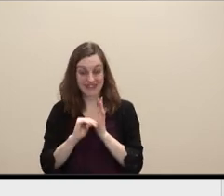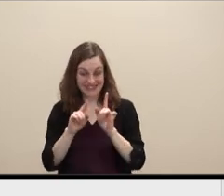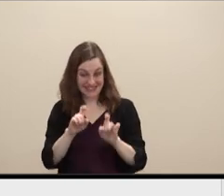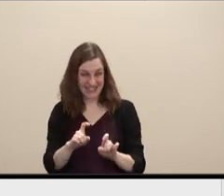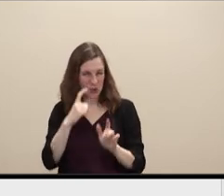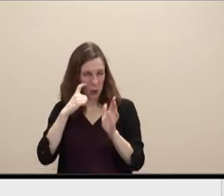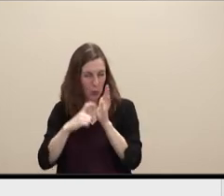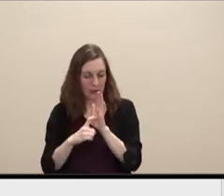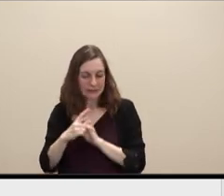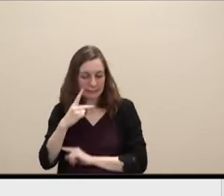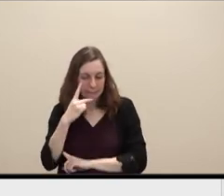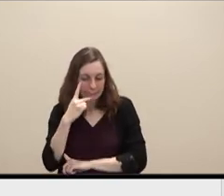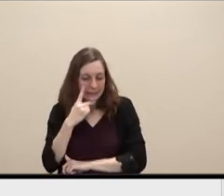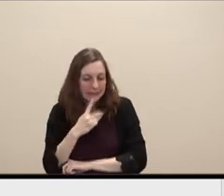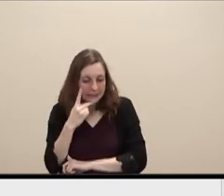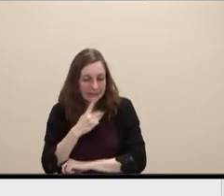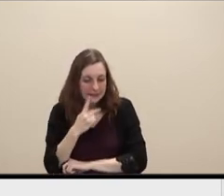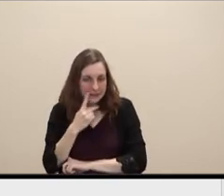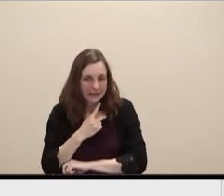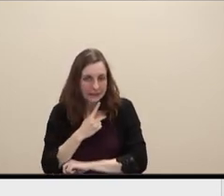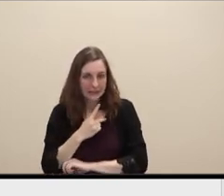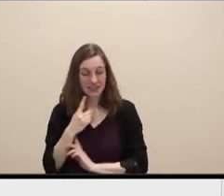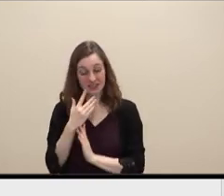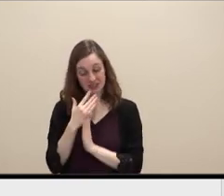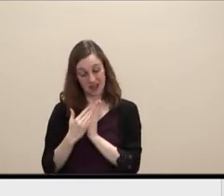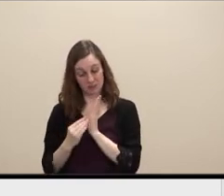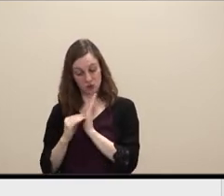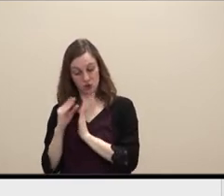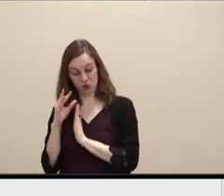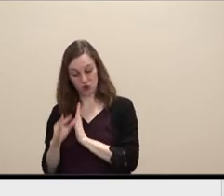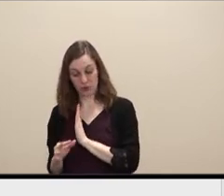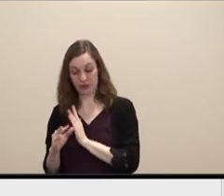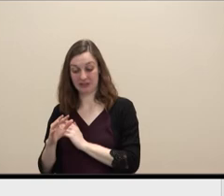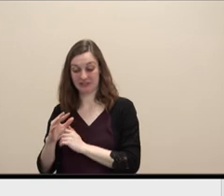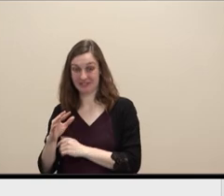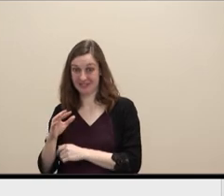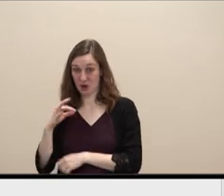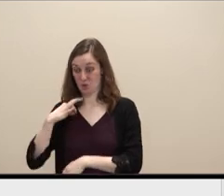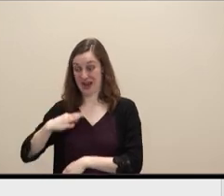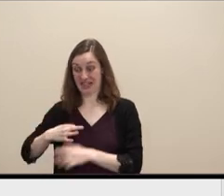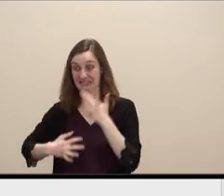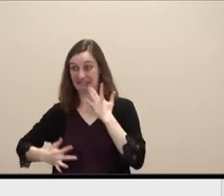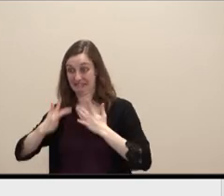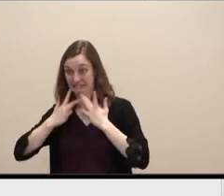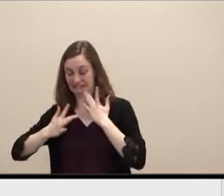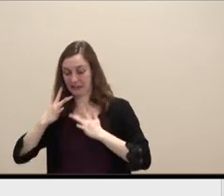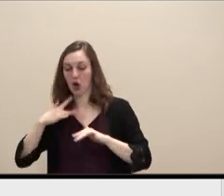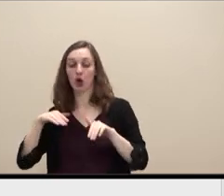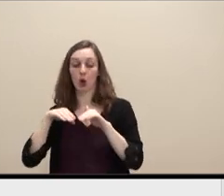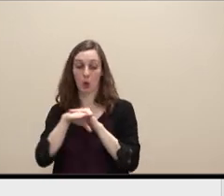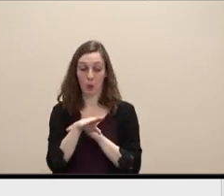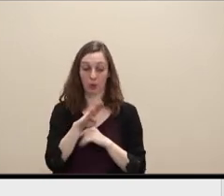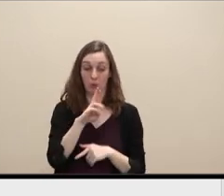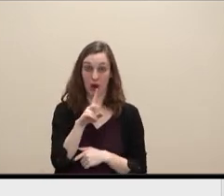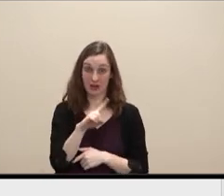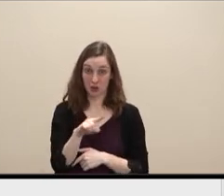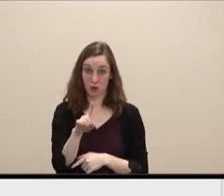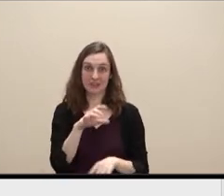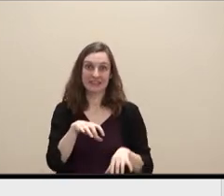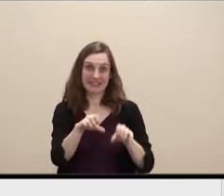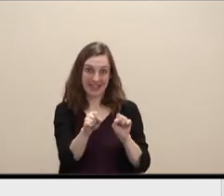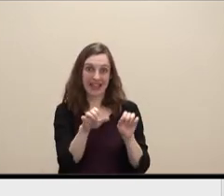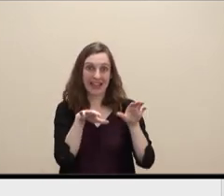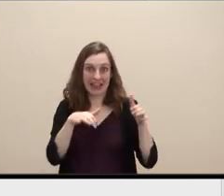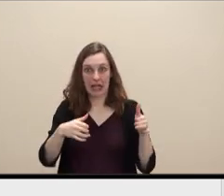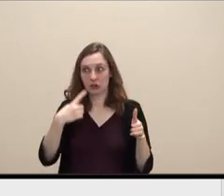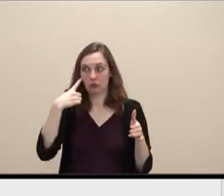times when a kid is so credit deficient, like they'll go to Brazos with 5 credits, and they'll take some of these classes for the very